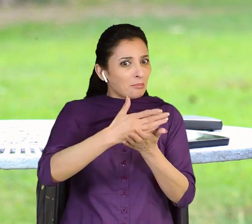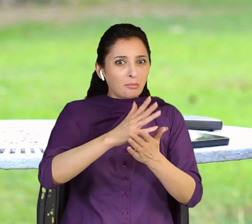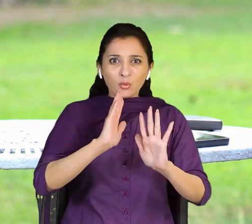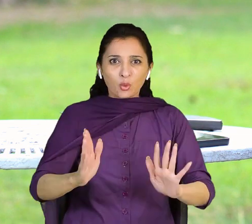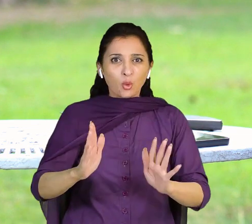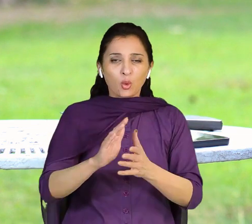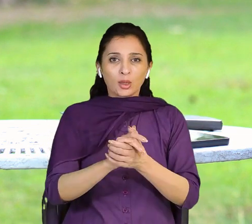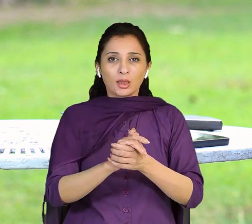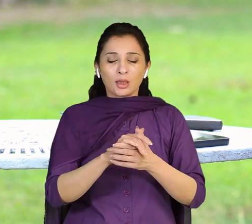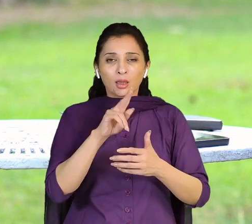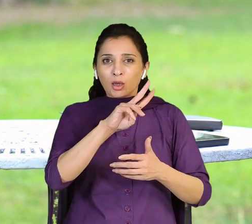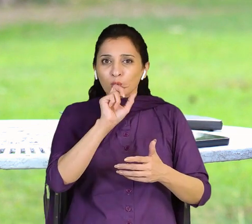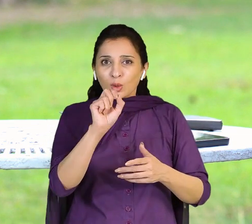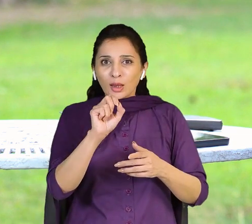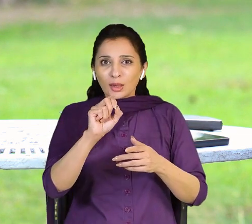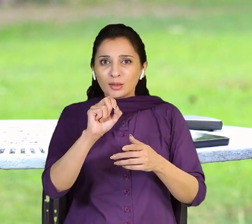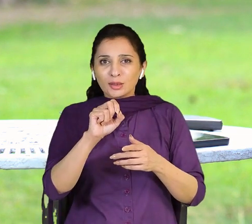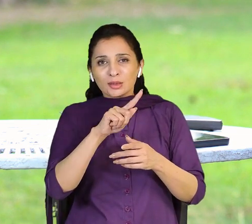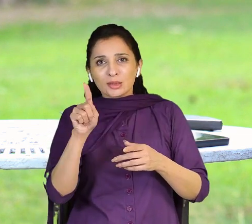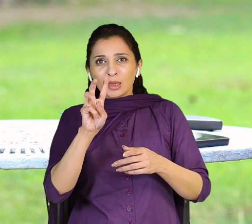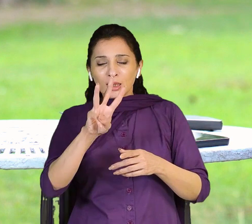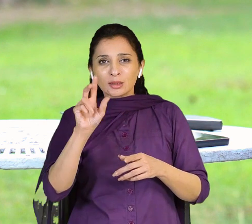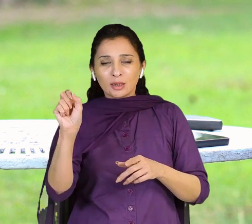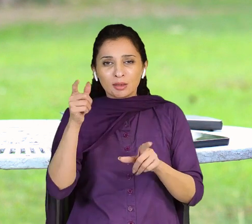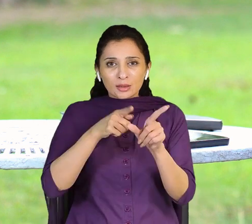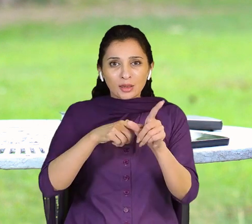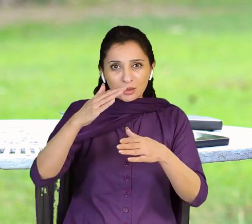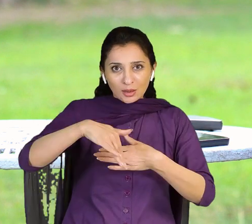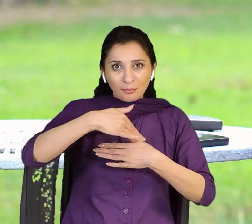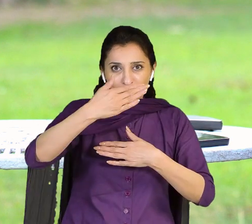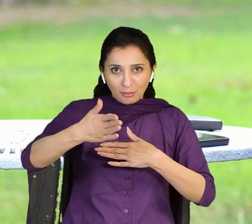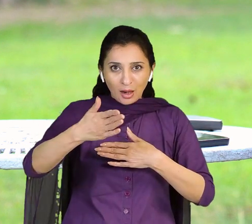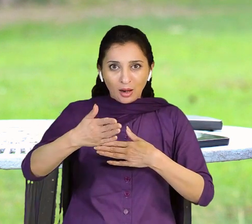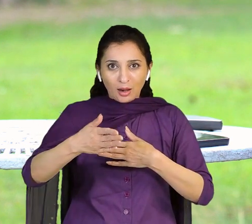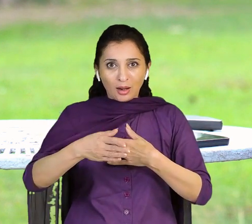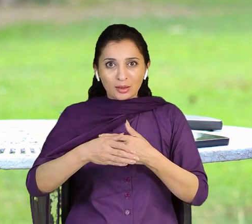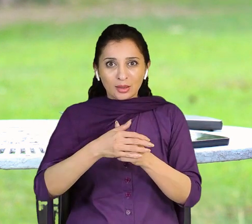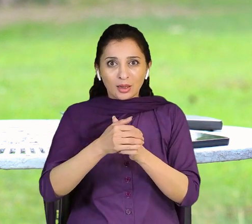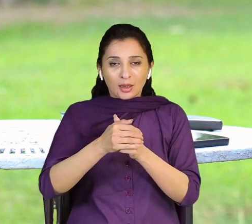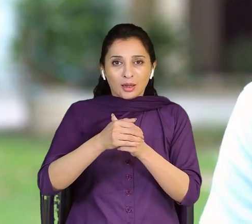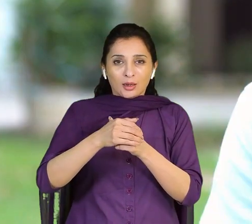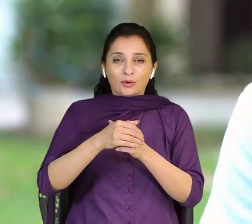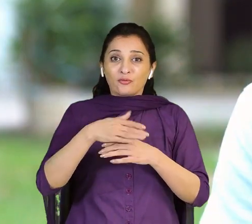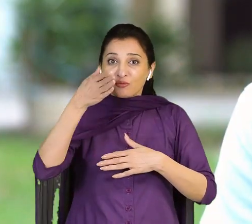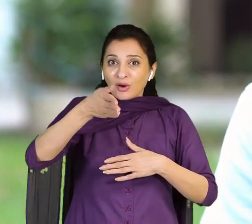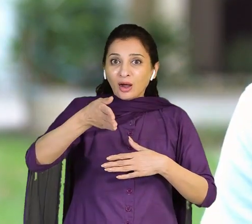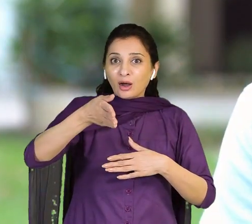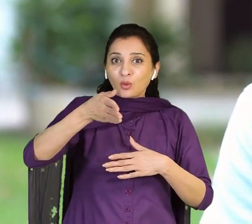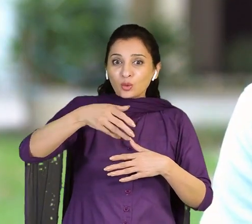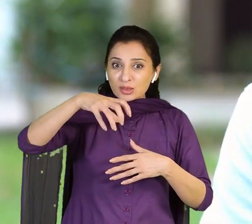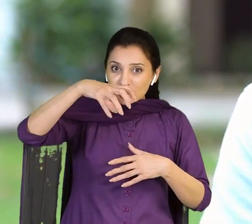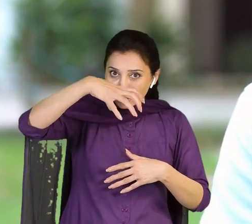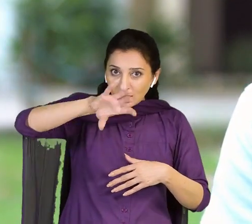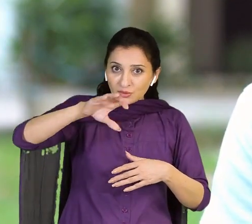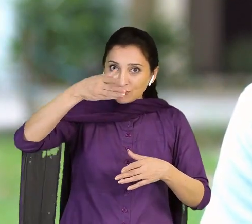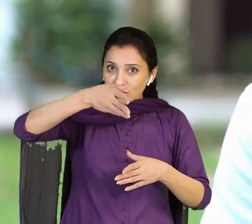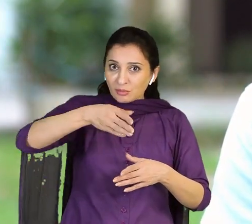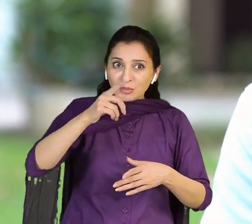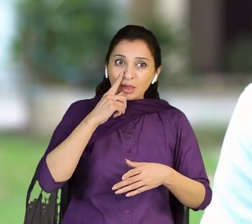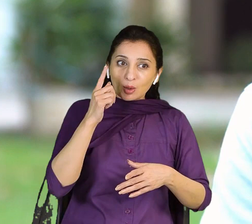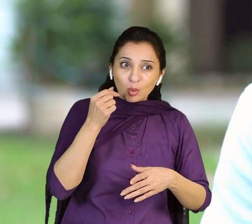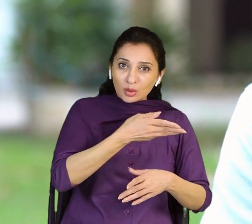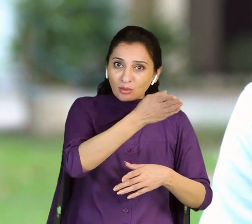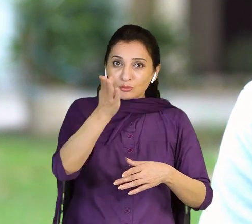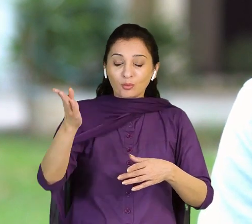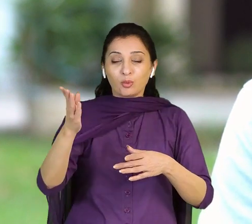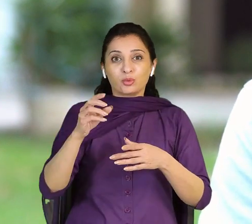road accidents had happened already. And 20 to 30 years later, we can see that the Dutch people and the people of